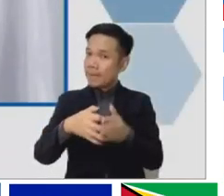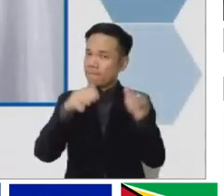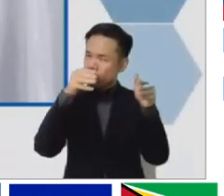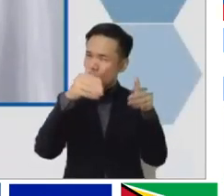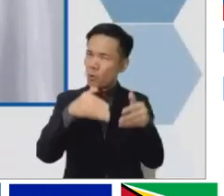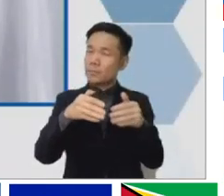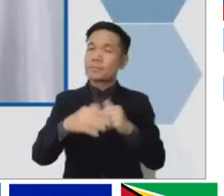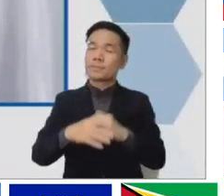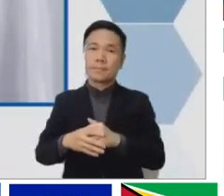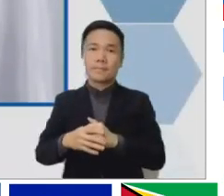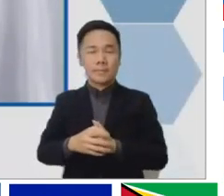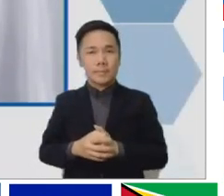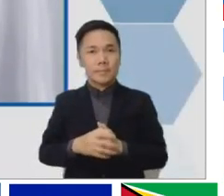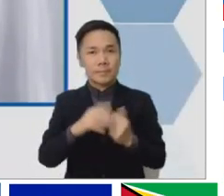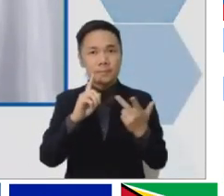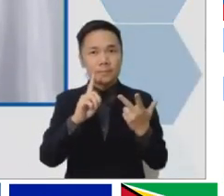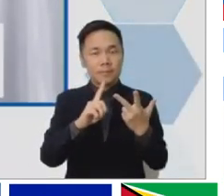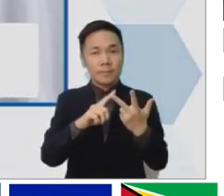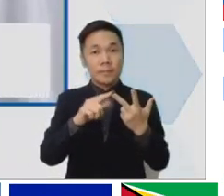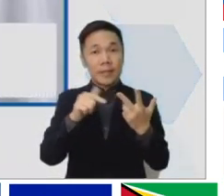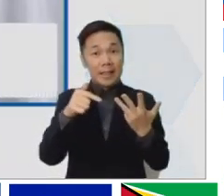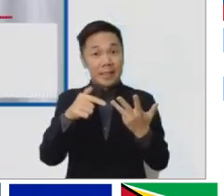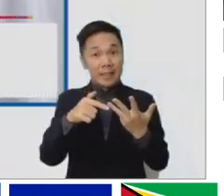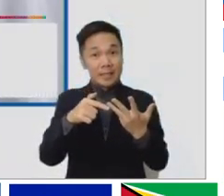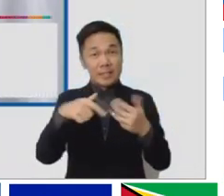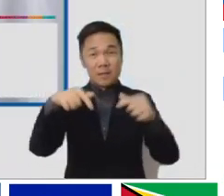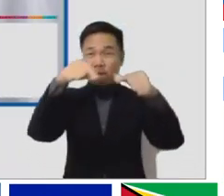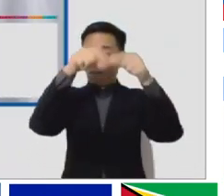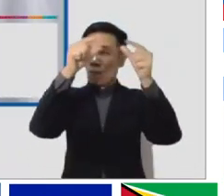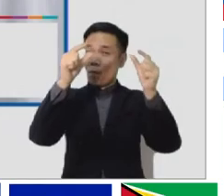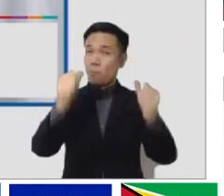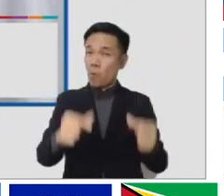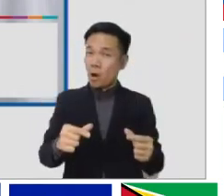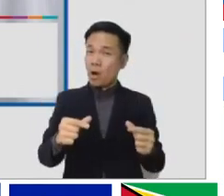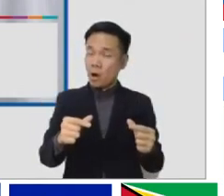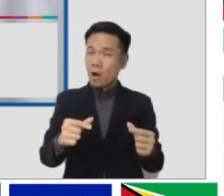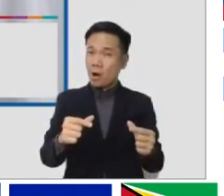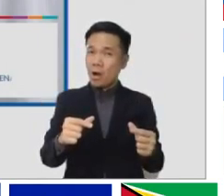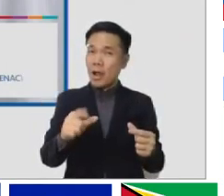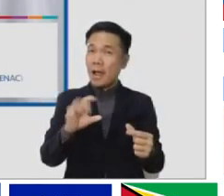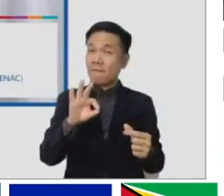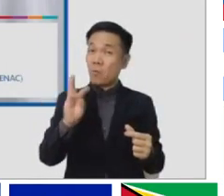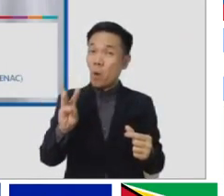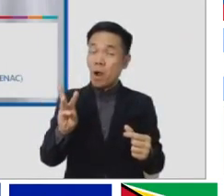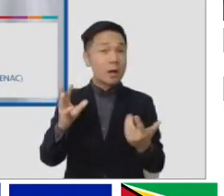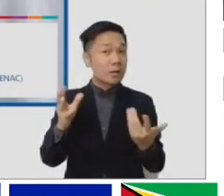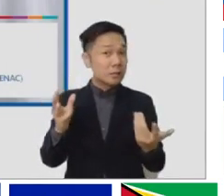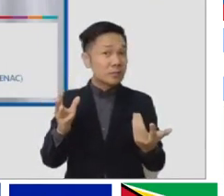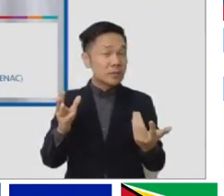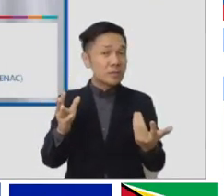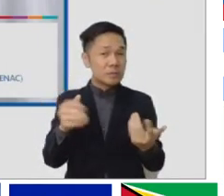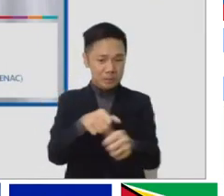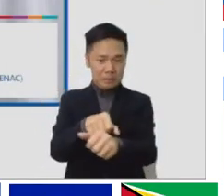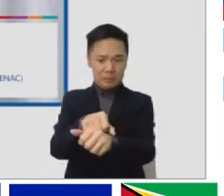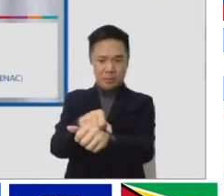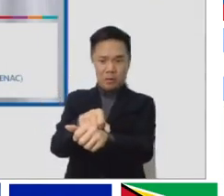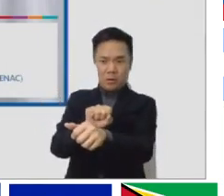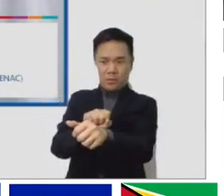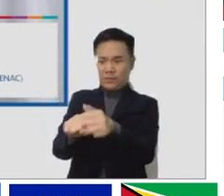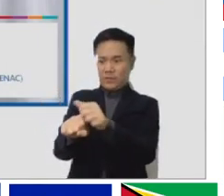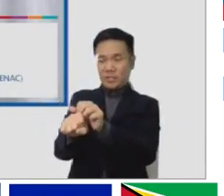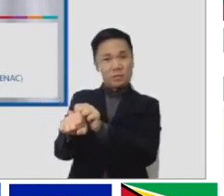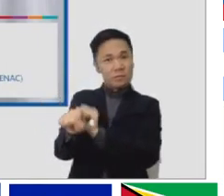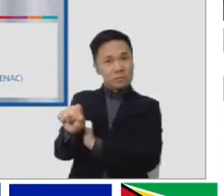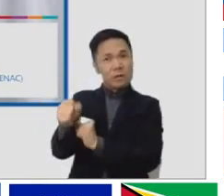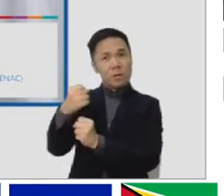in the framework of this recovery, as part of what we're doing, we're just focusing all of our efforts for us to be able to strengthen the